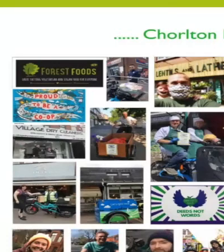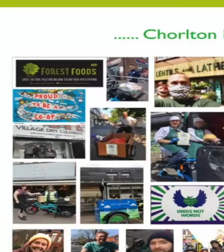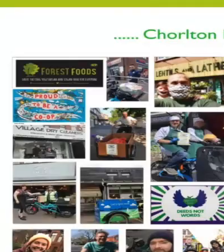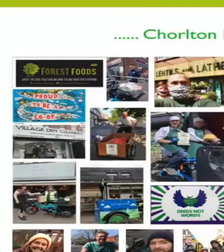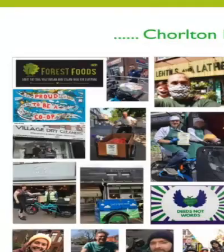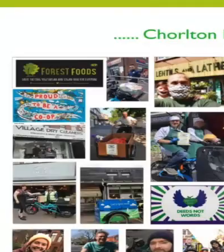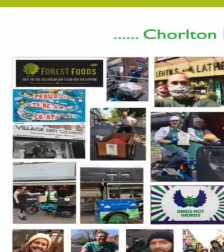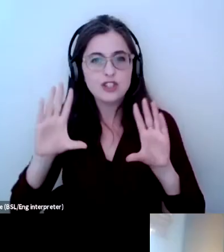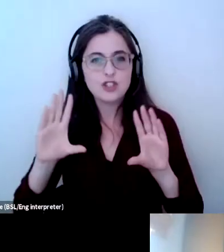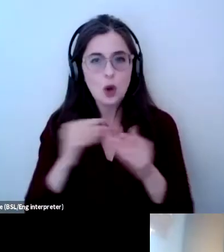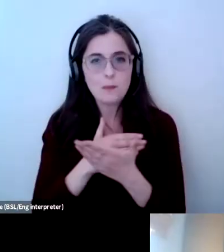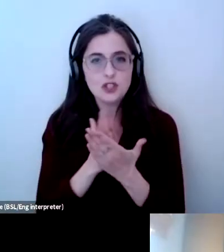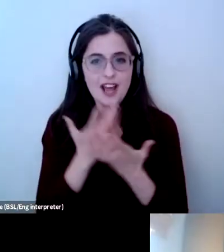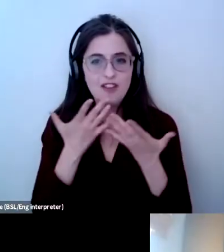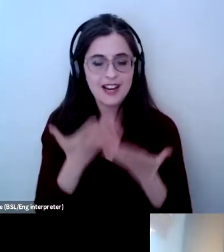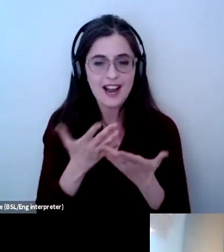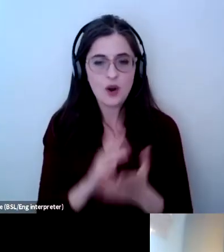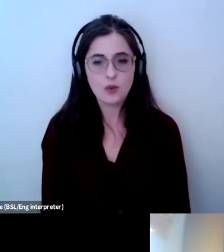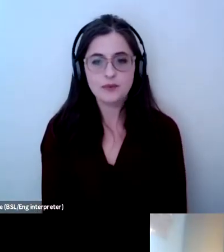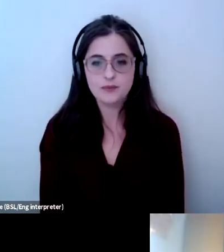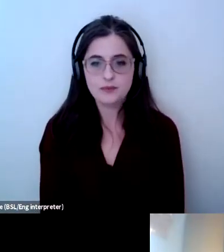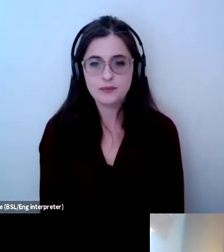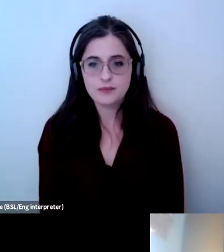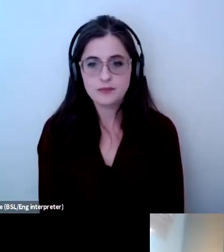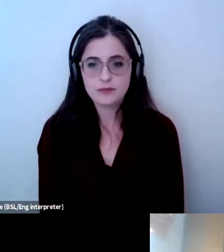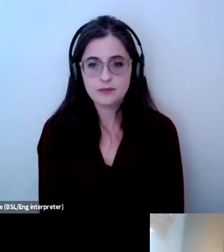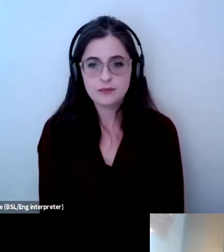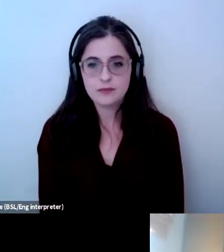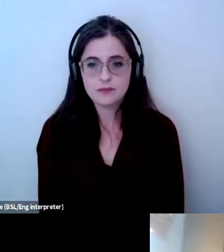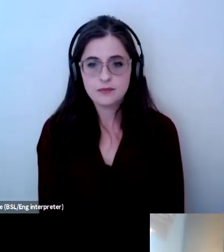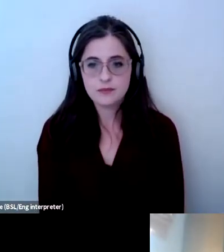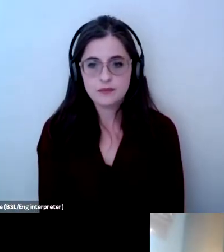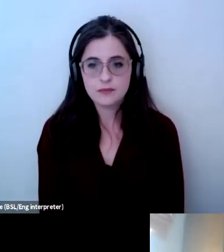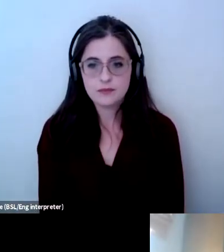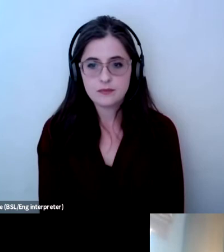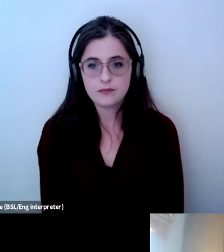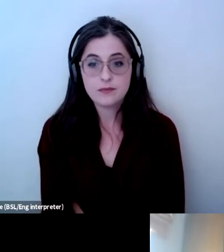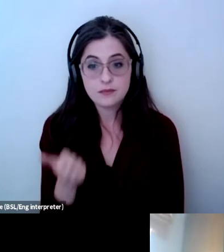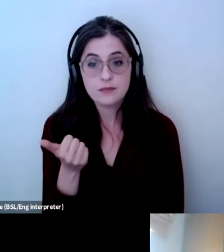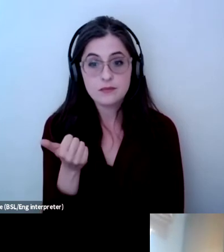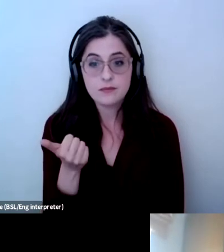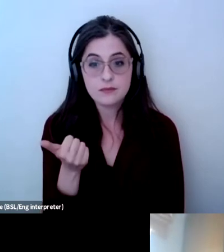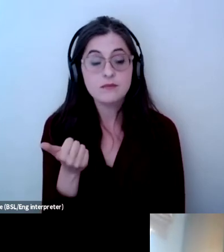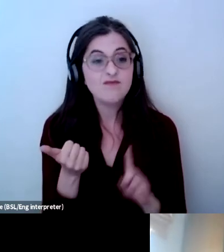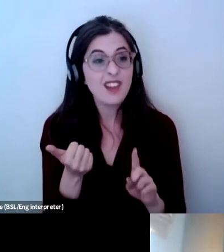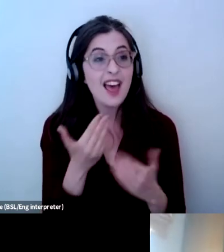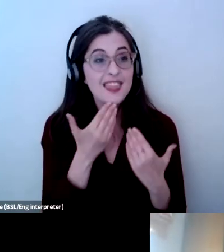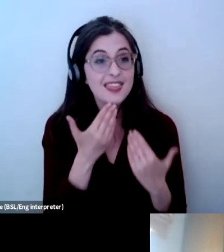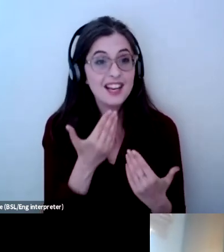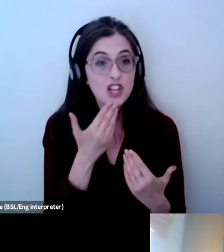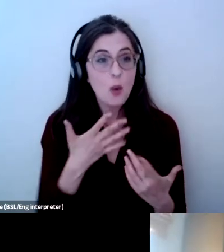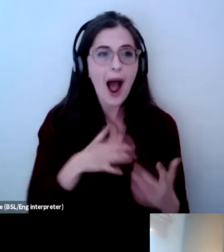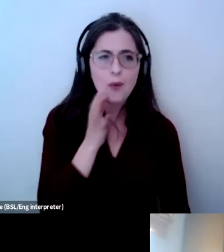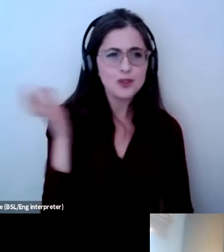I'll stop sharing there. Okay. Thank you very much, Debbie. I'm going to jump in